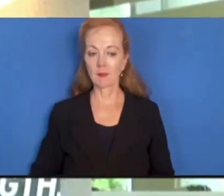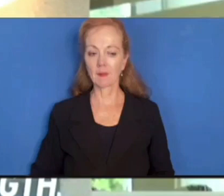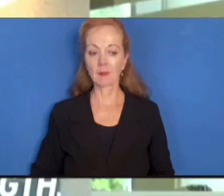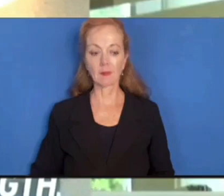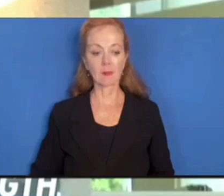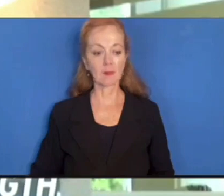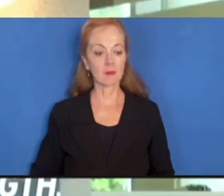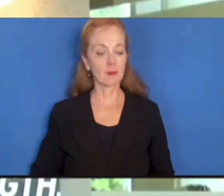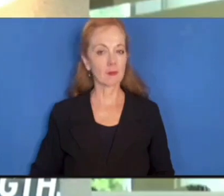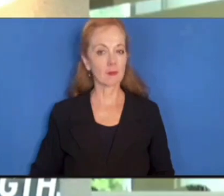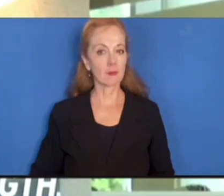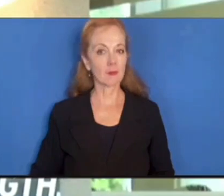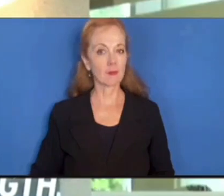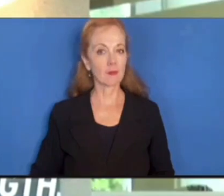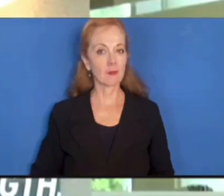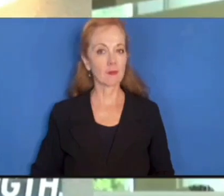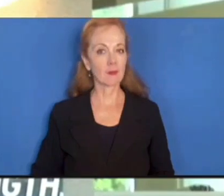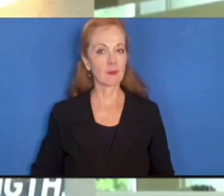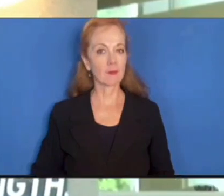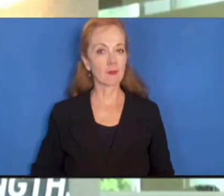damage have you seen?